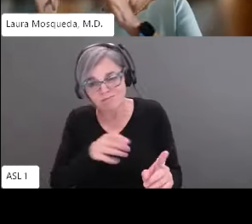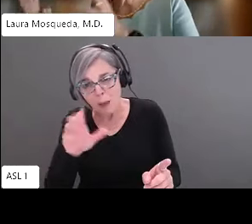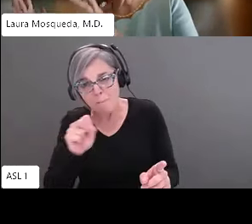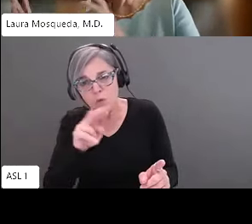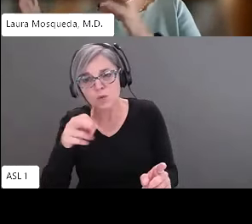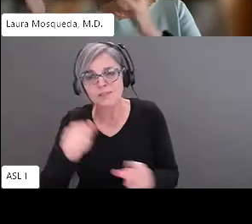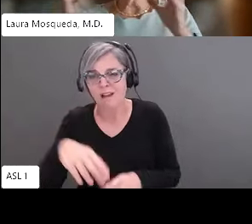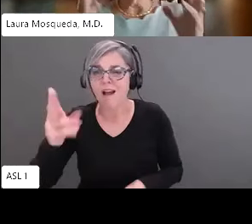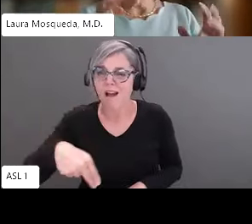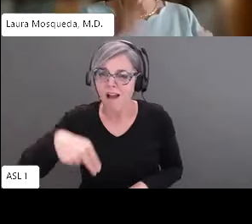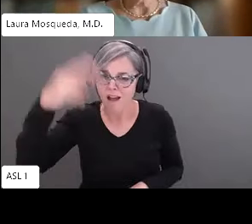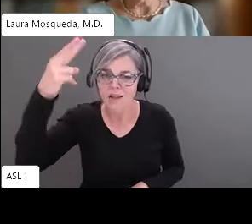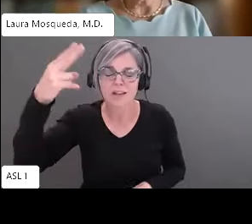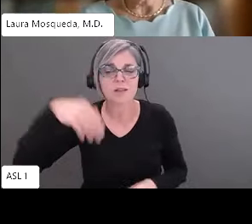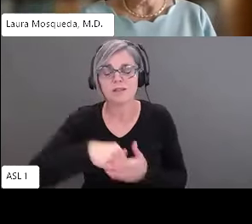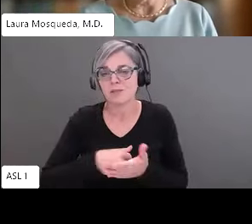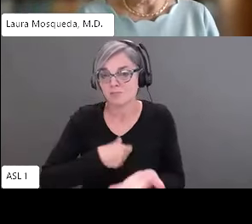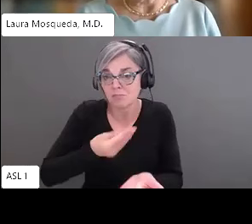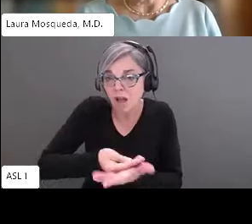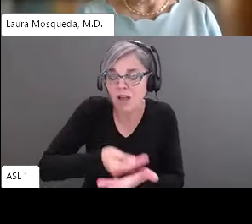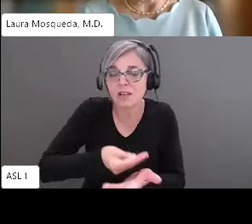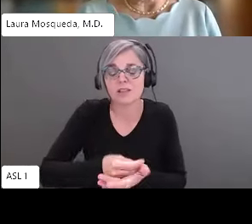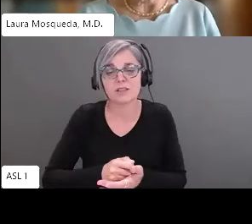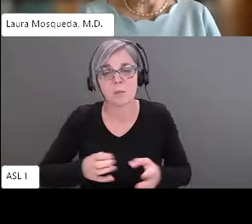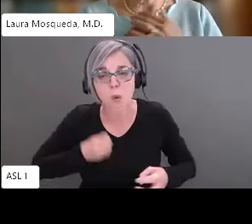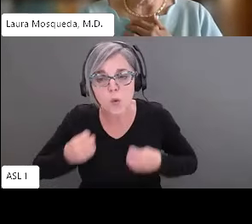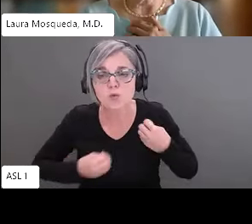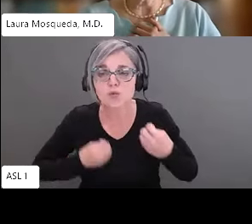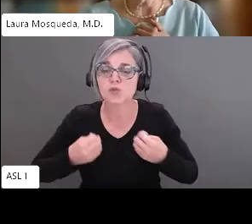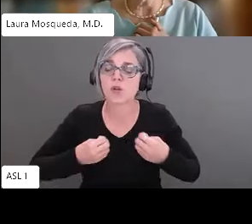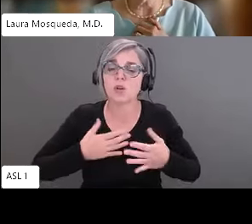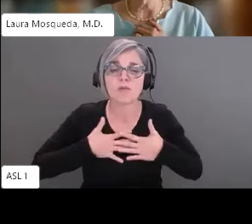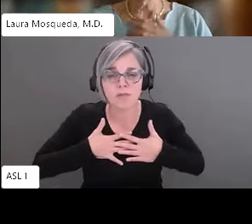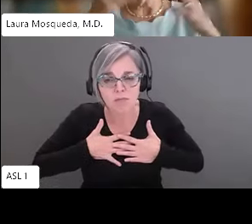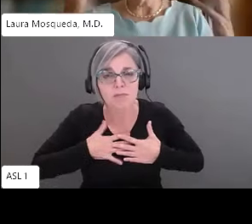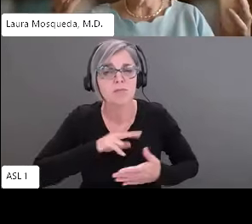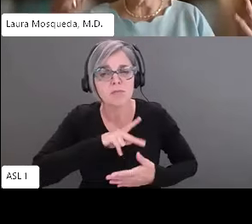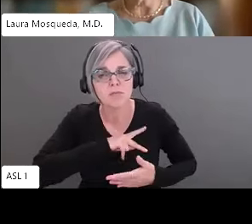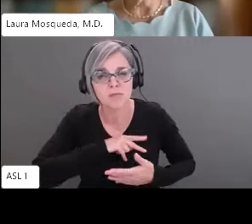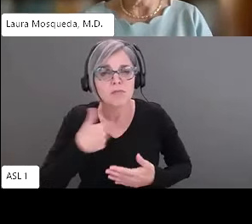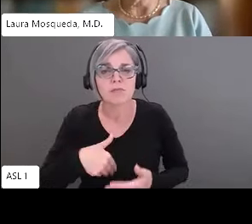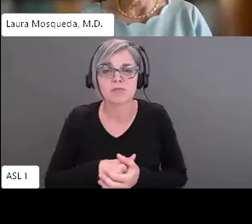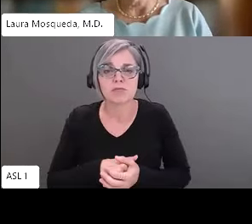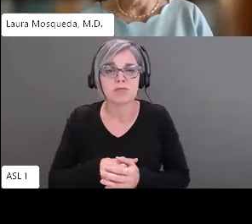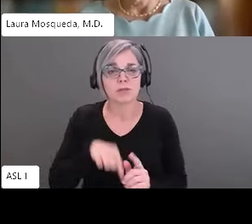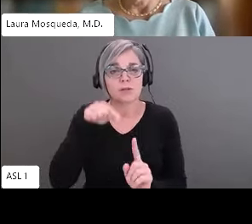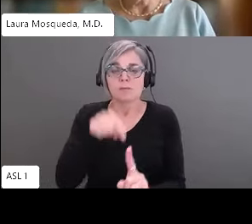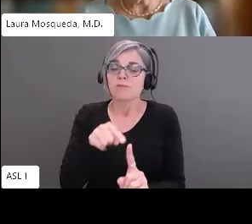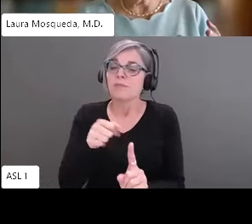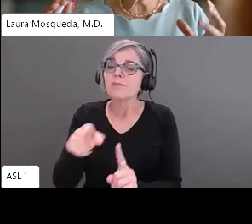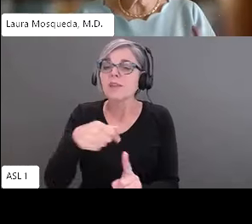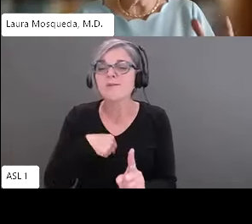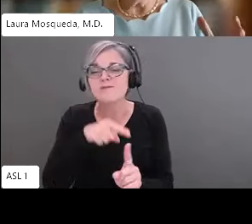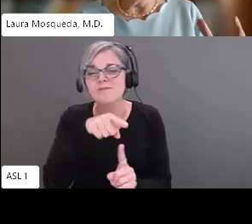As we think about the very opening slide I showed you of the 90-year-old woman being kissed by a big dog,